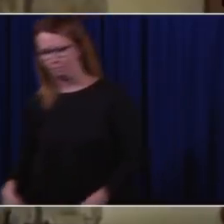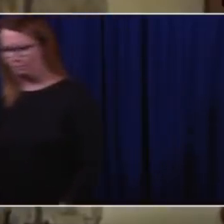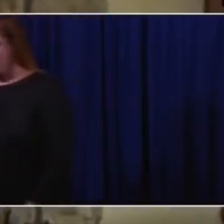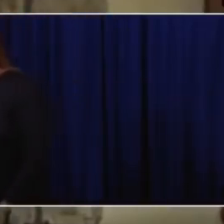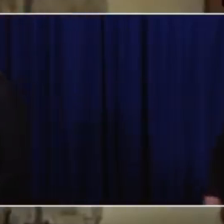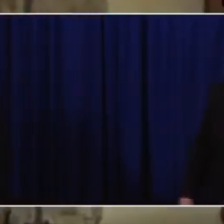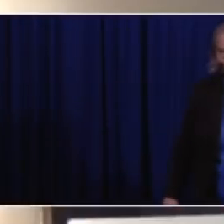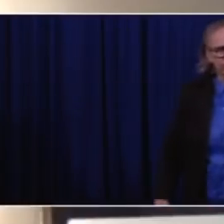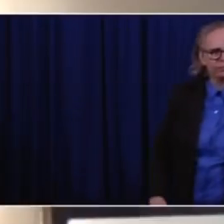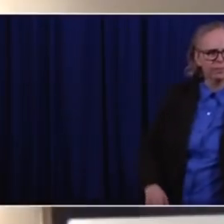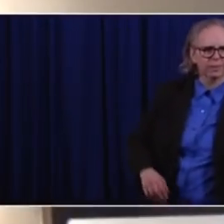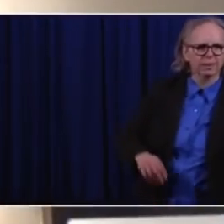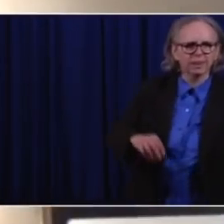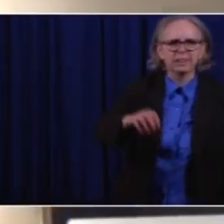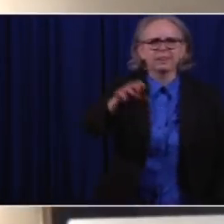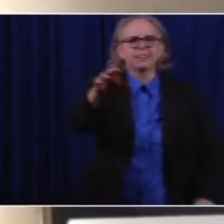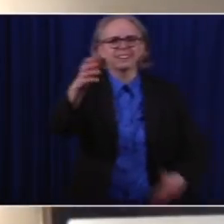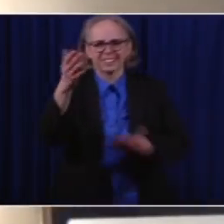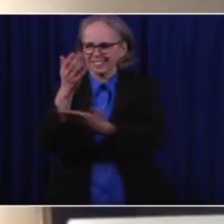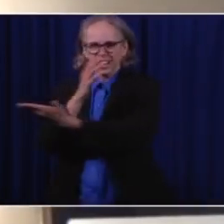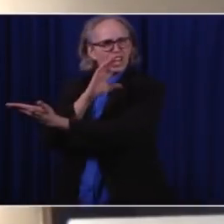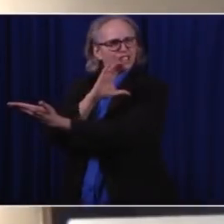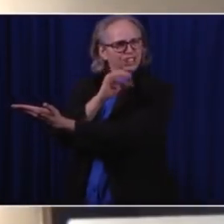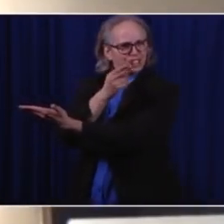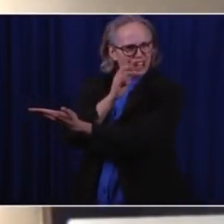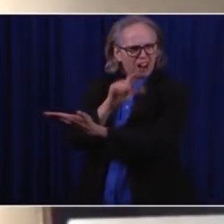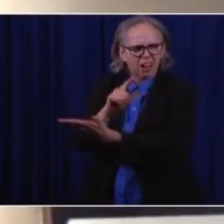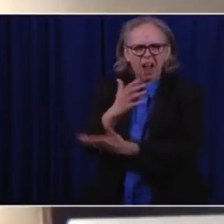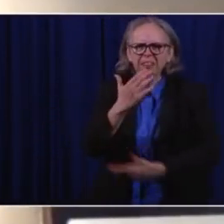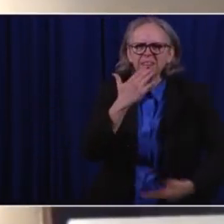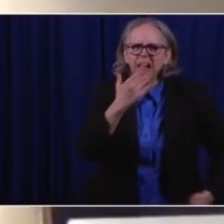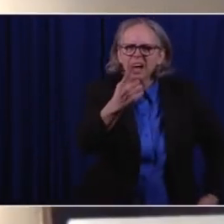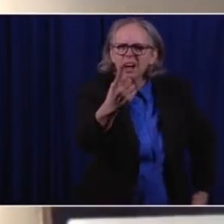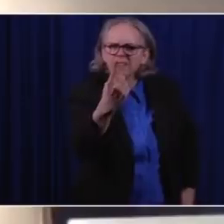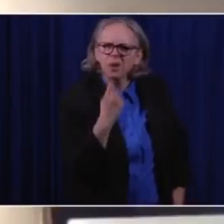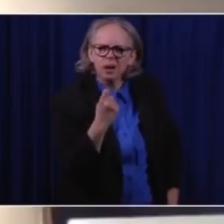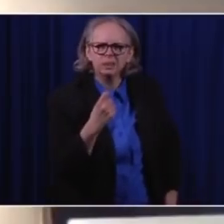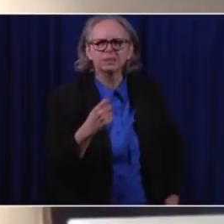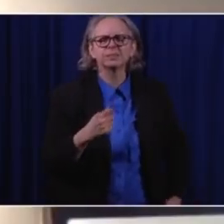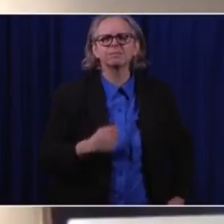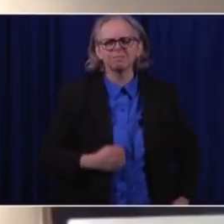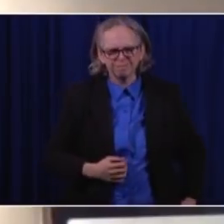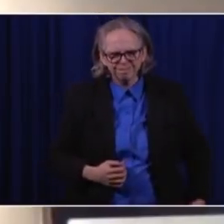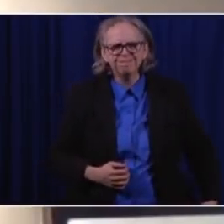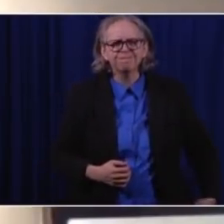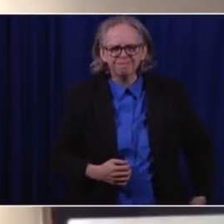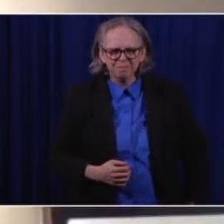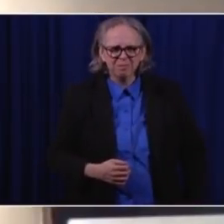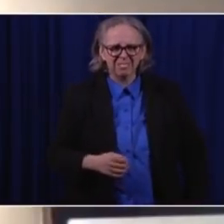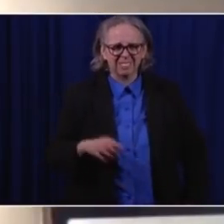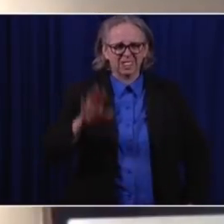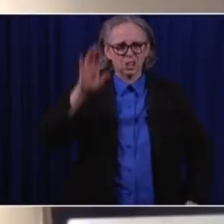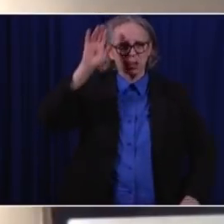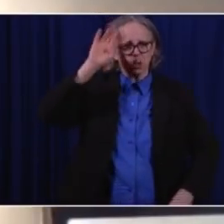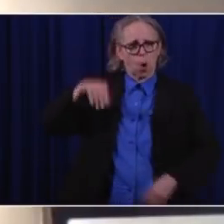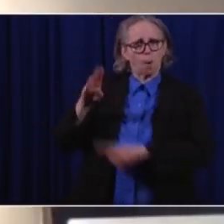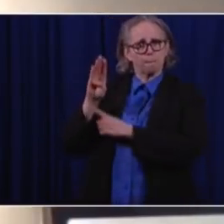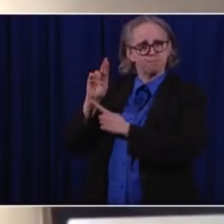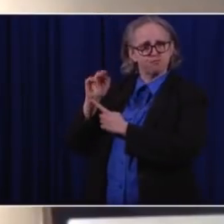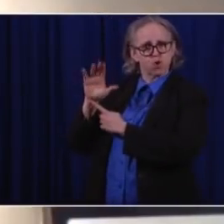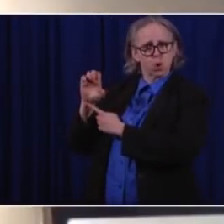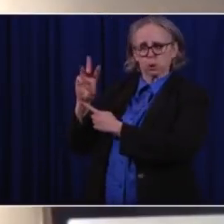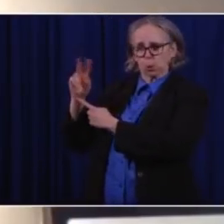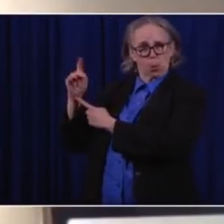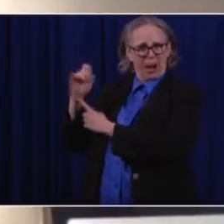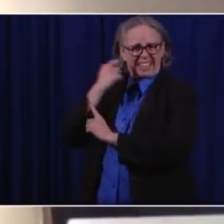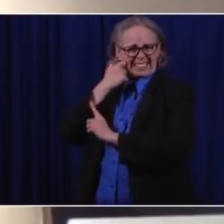Thank you, Governor. And thanks for the question. As Bruce White also indicated, this is